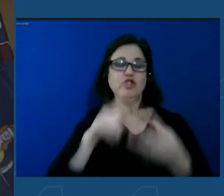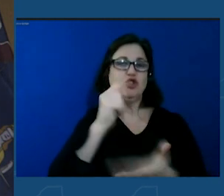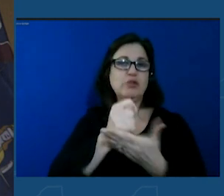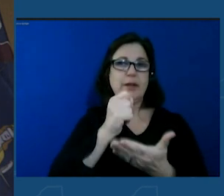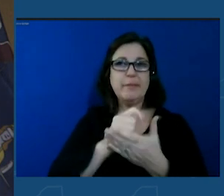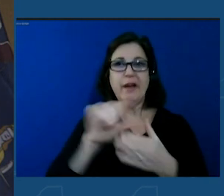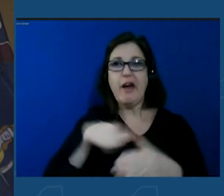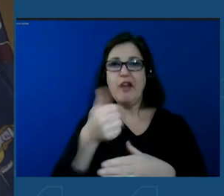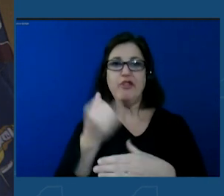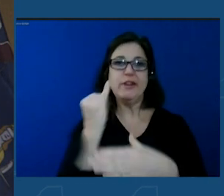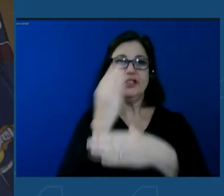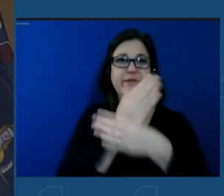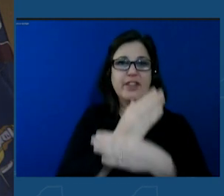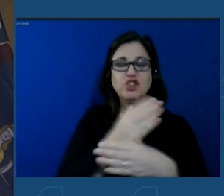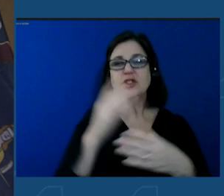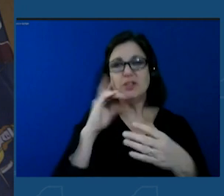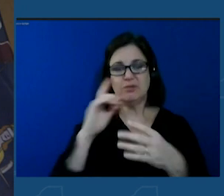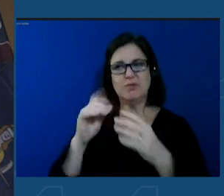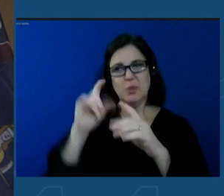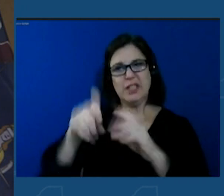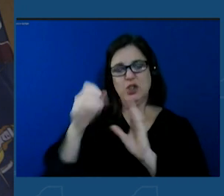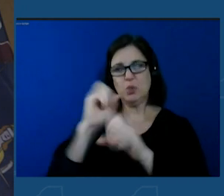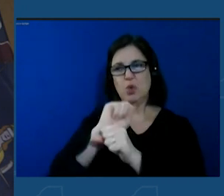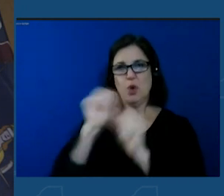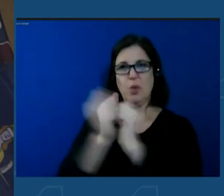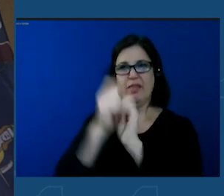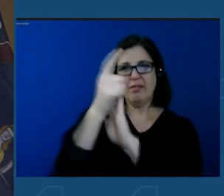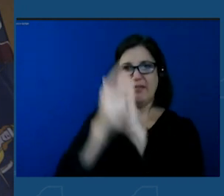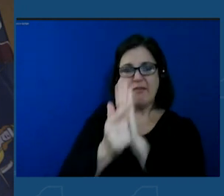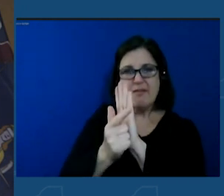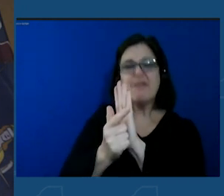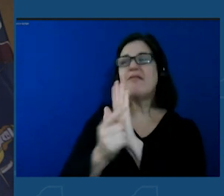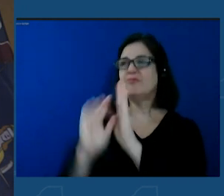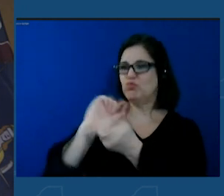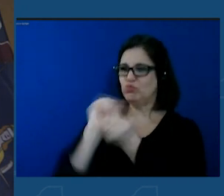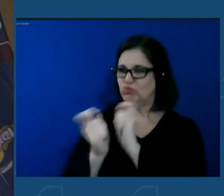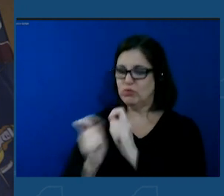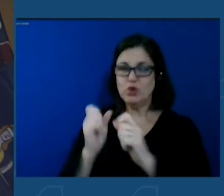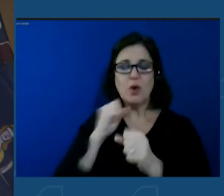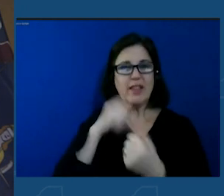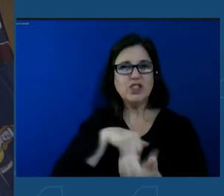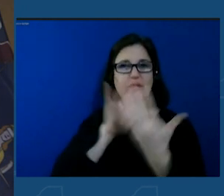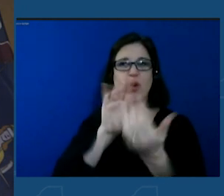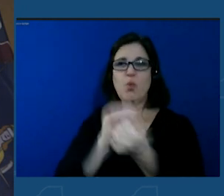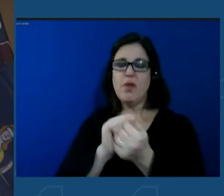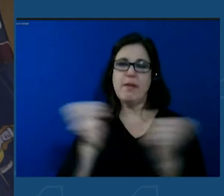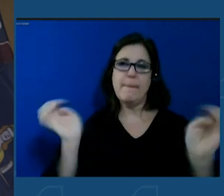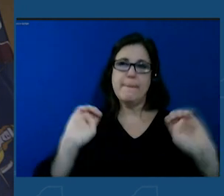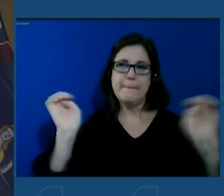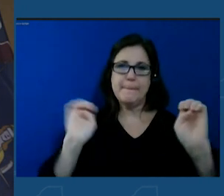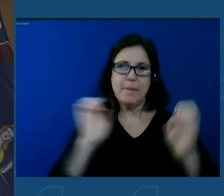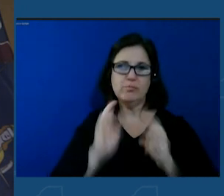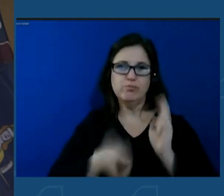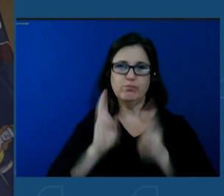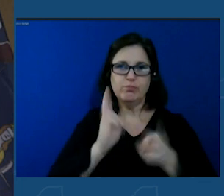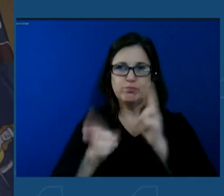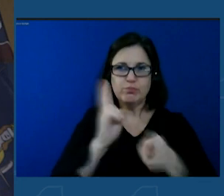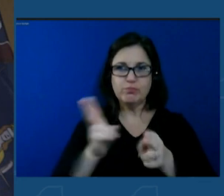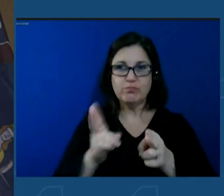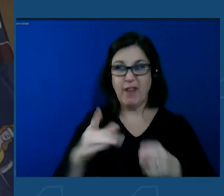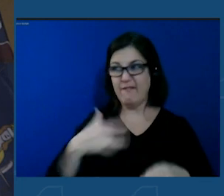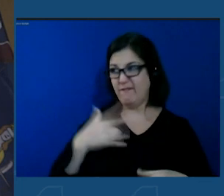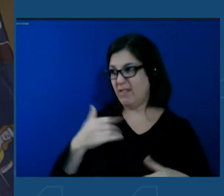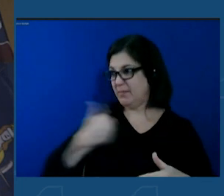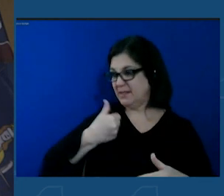can work on with legislation if necessary. So let's confront this with urgency. I'm urgent. I have a sense of urgency around this. I hope we all